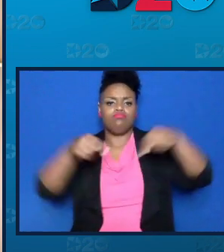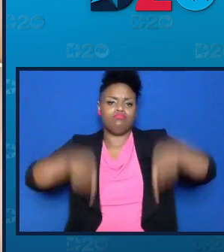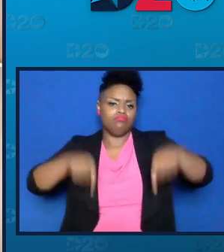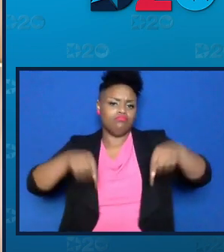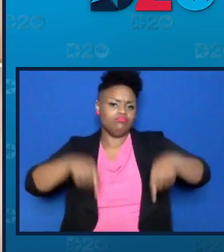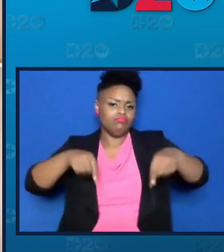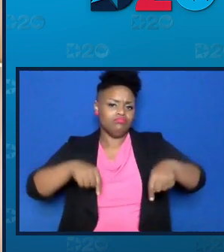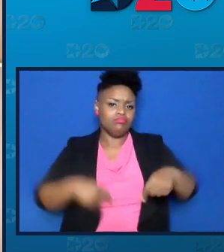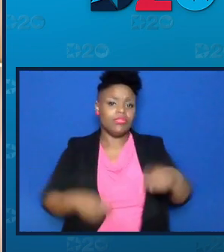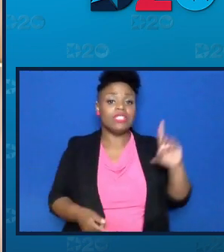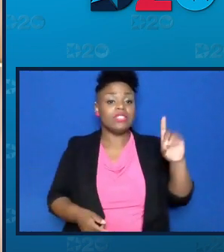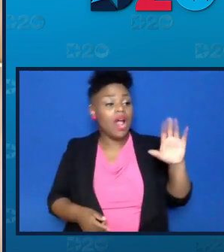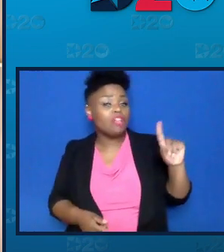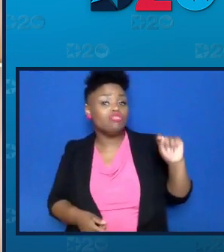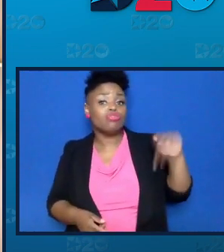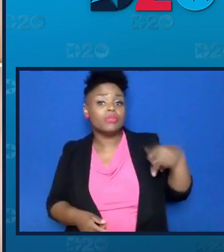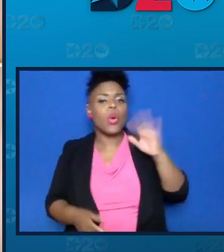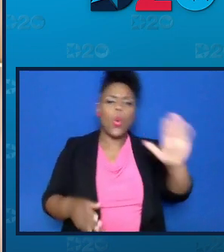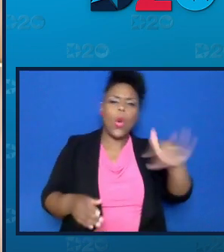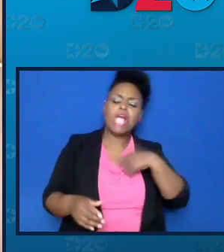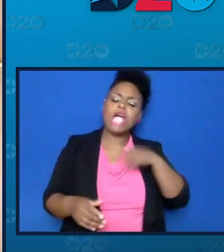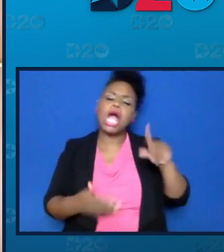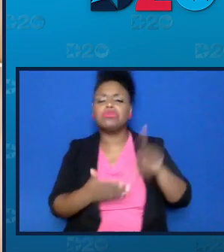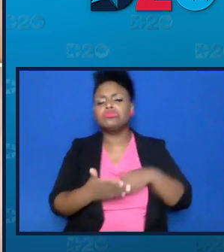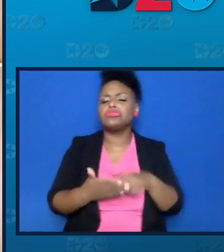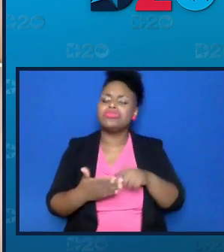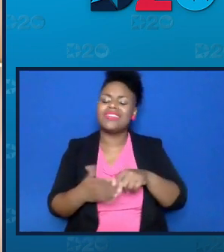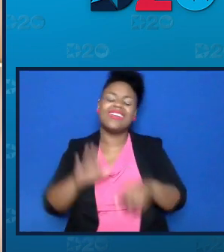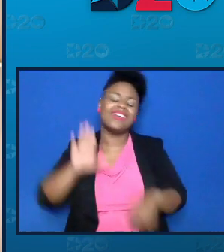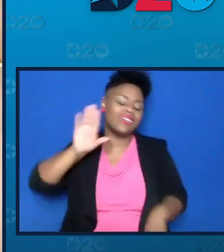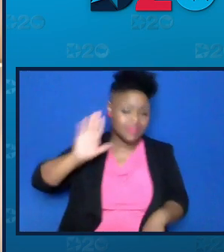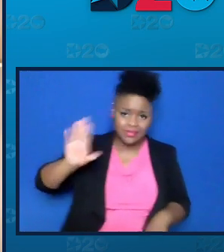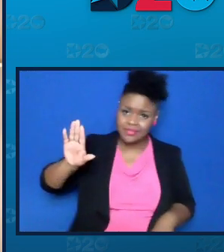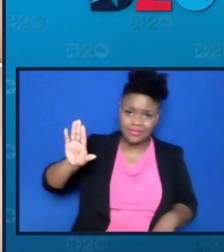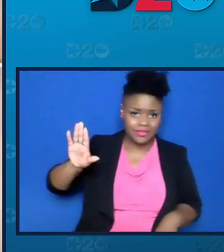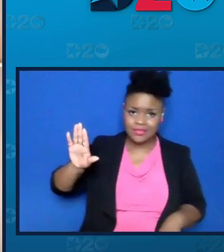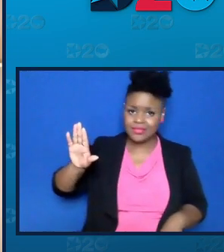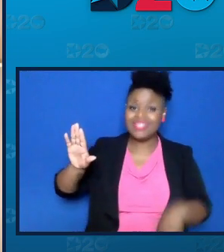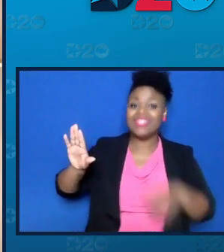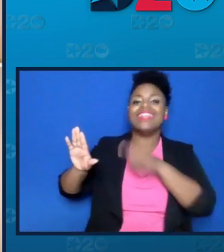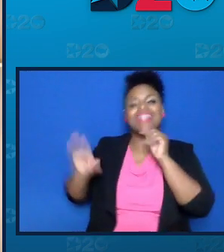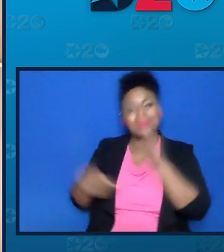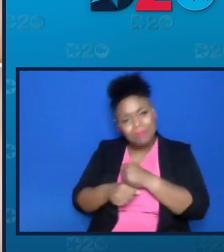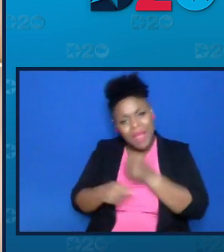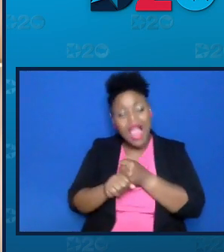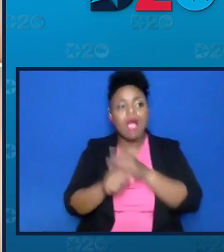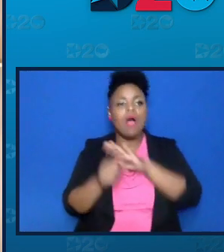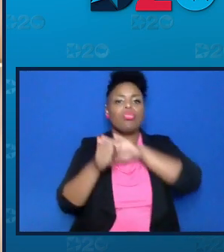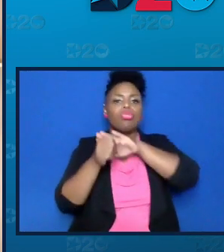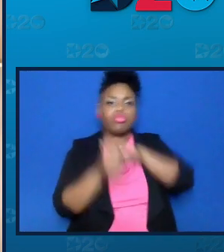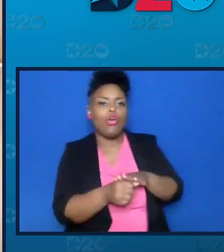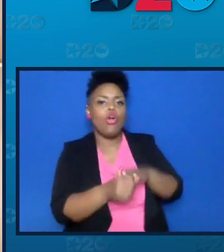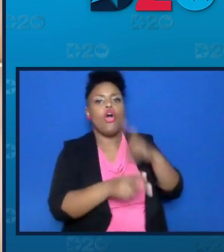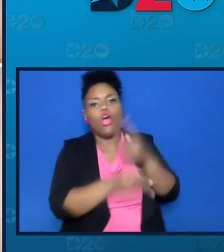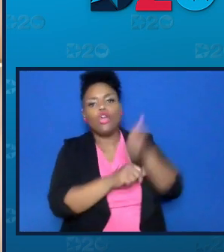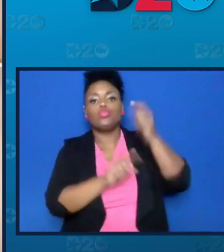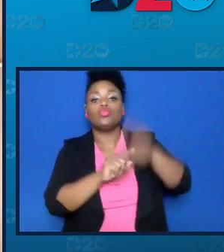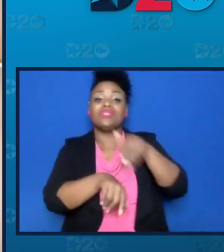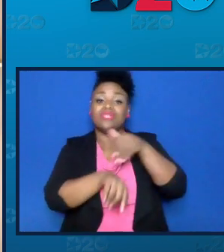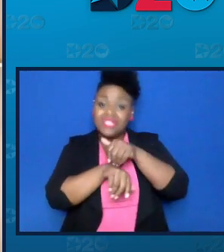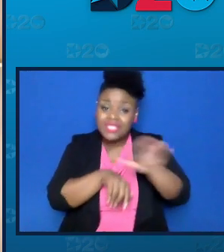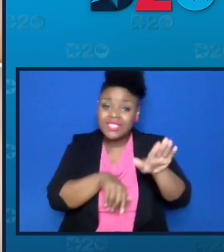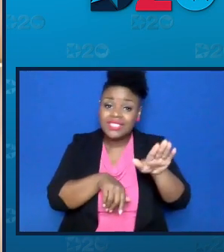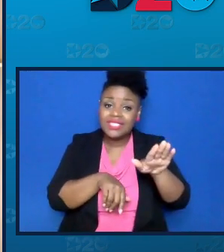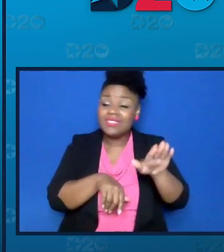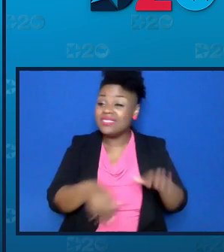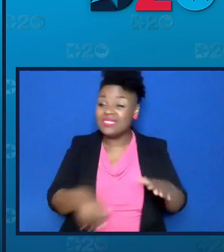and Republicans are making it too hard for so many to cast their ballots. And now he's attacking vote by mail to distract and